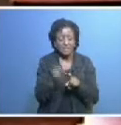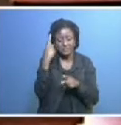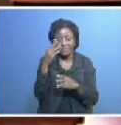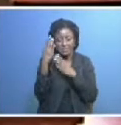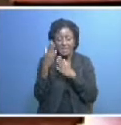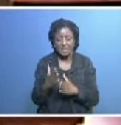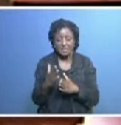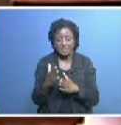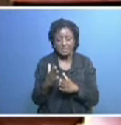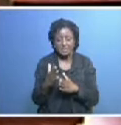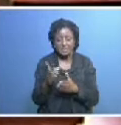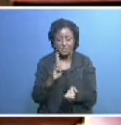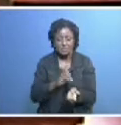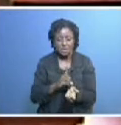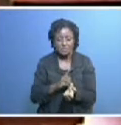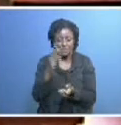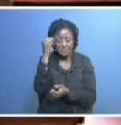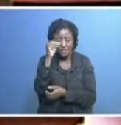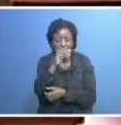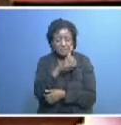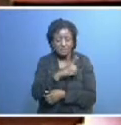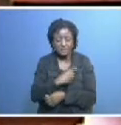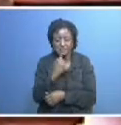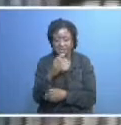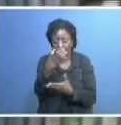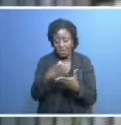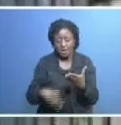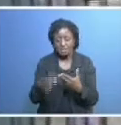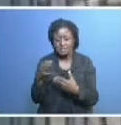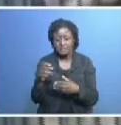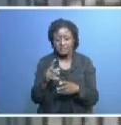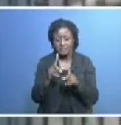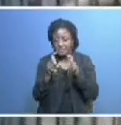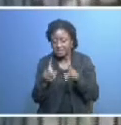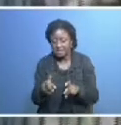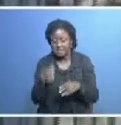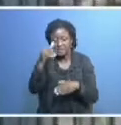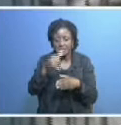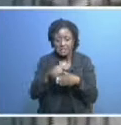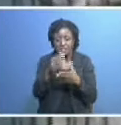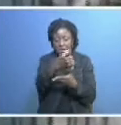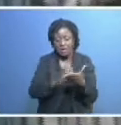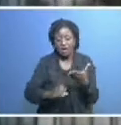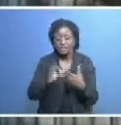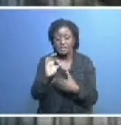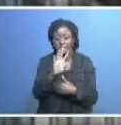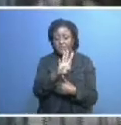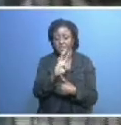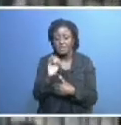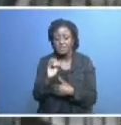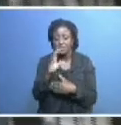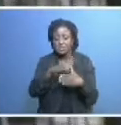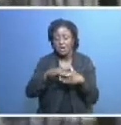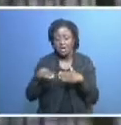Dr. Michael Darrell's claim in the House of Assembly that the cost of the tests were included in the cost of the $40 visa. It's money, he says,